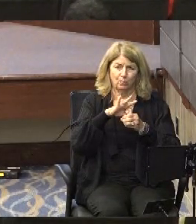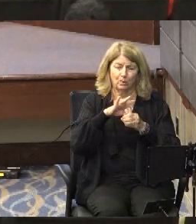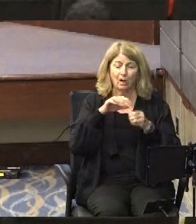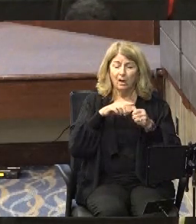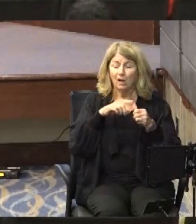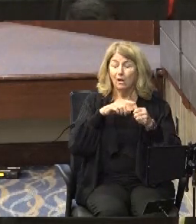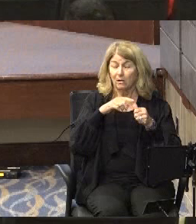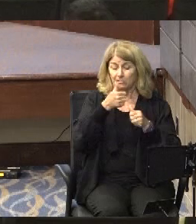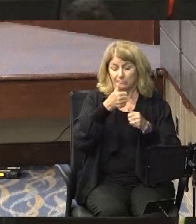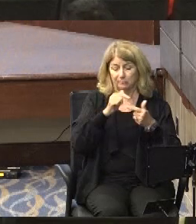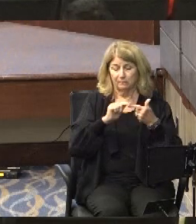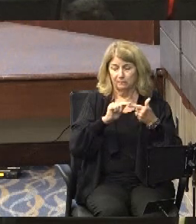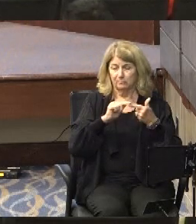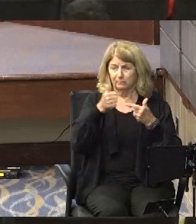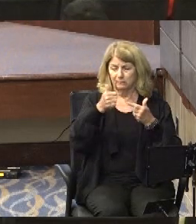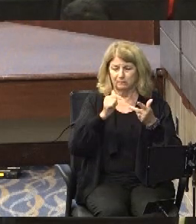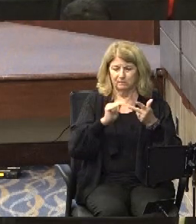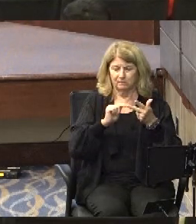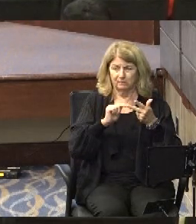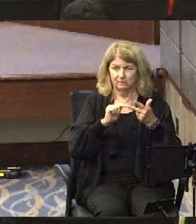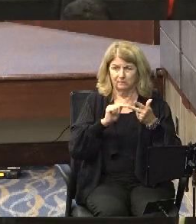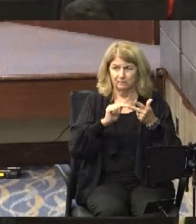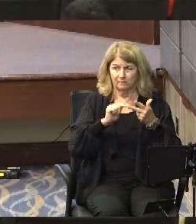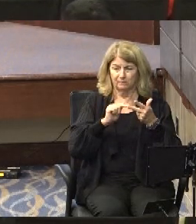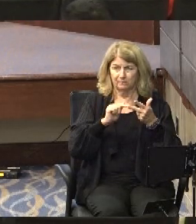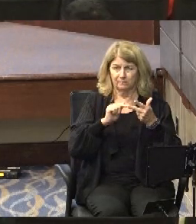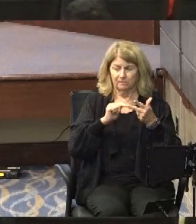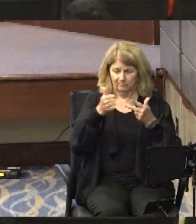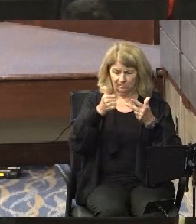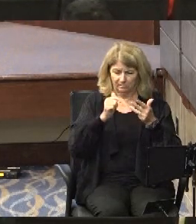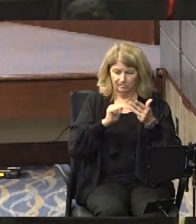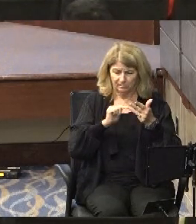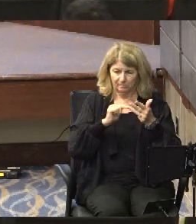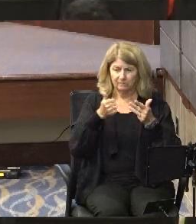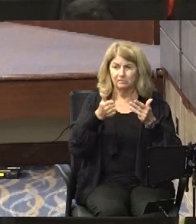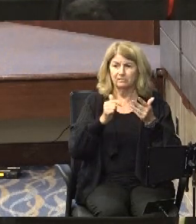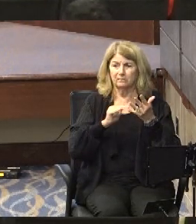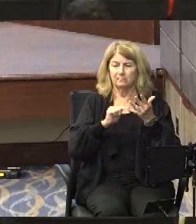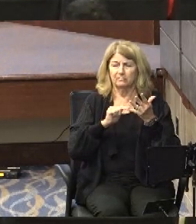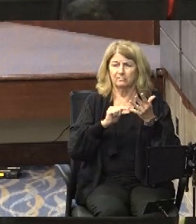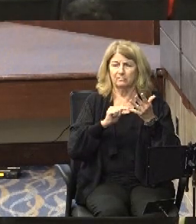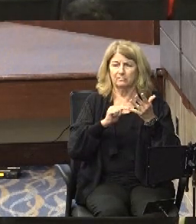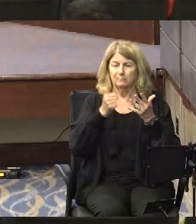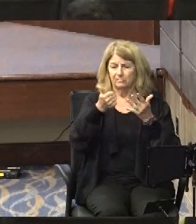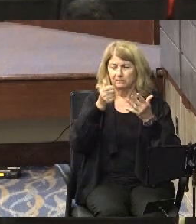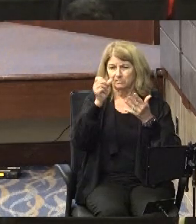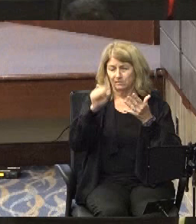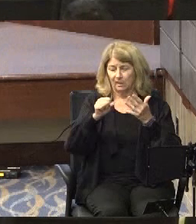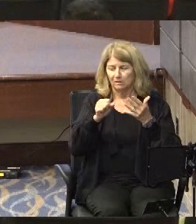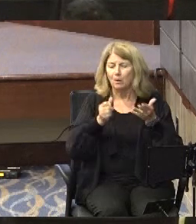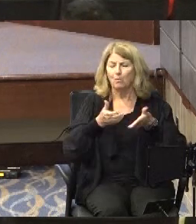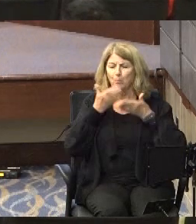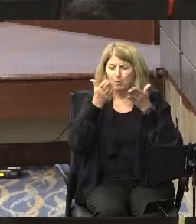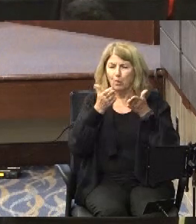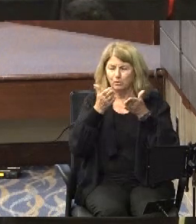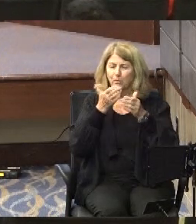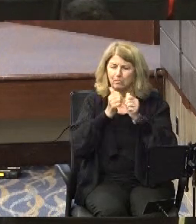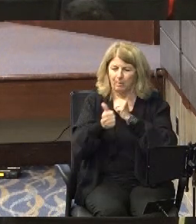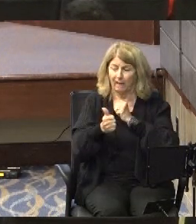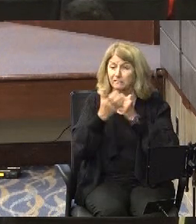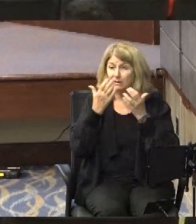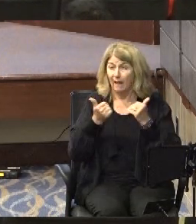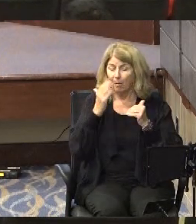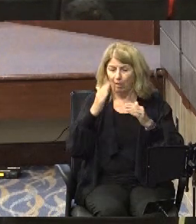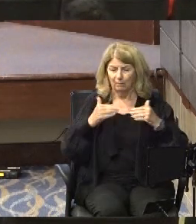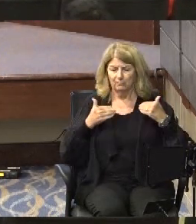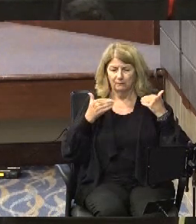Barfield? Yes. Rodriguez? Aye. Horner? Aye. Holmes? Aye. Borderud? Yes. Motion carries, and we will now move on